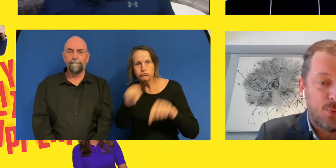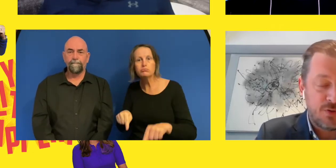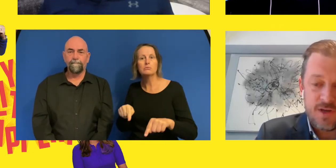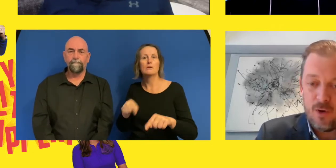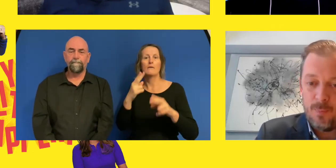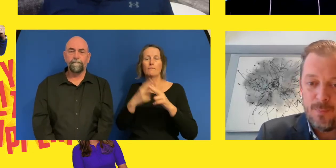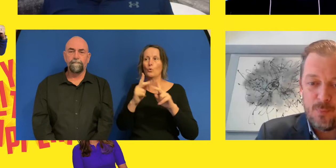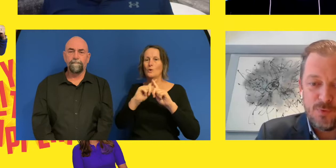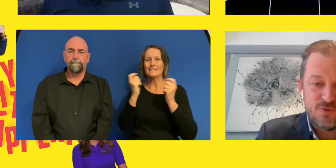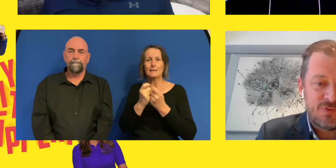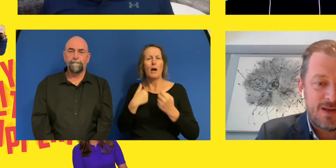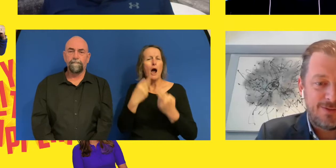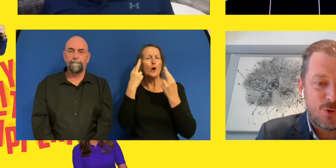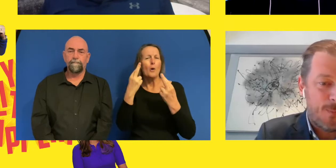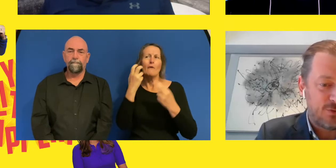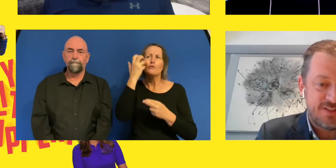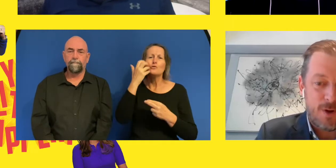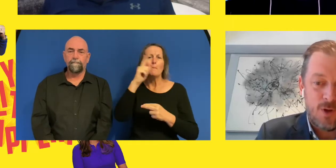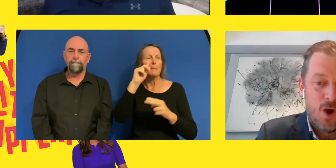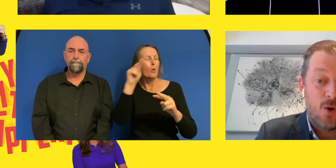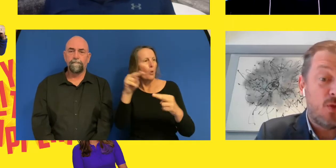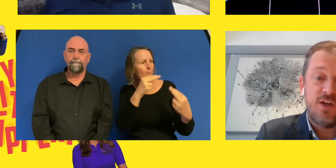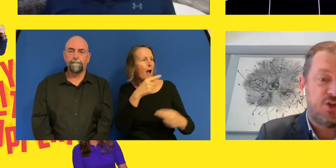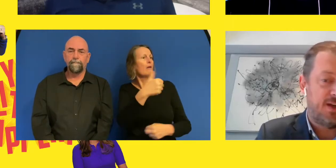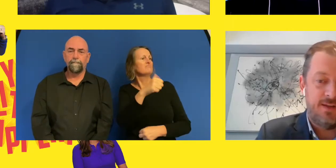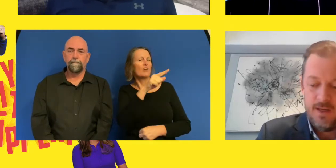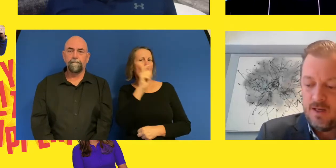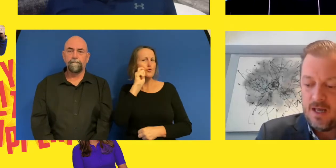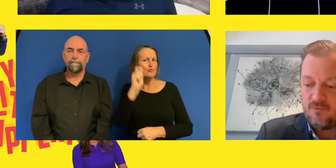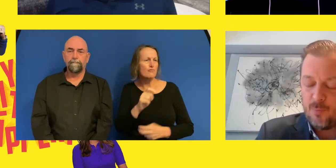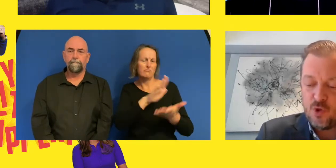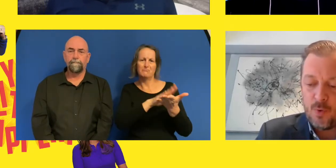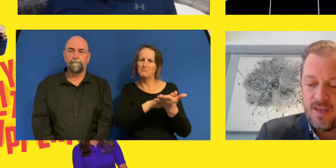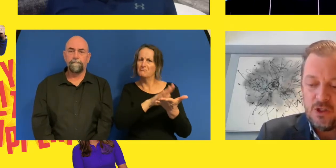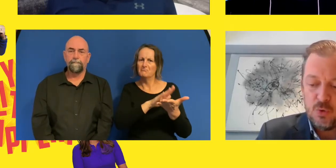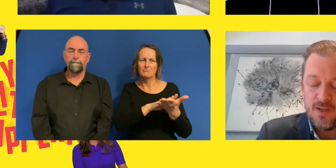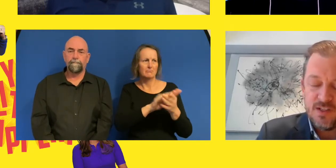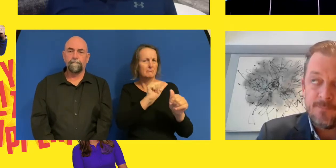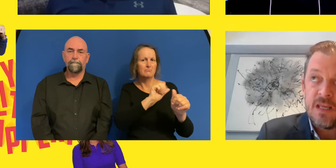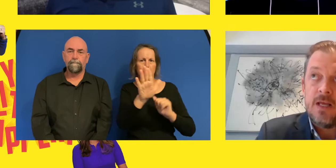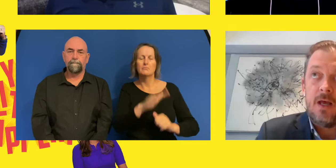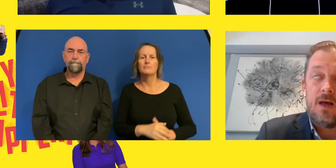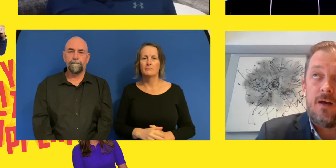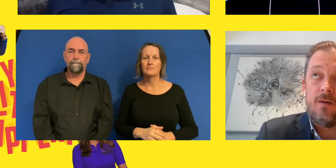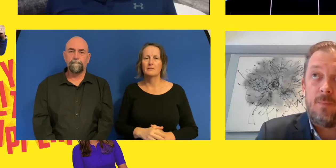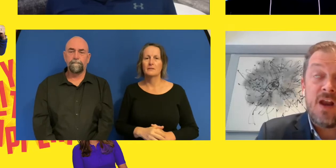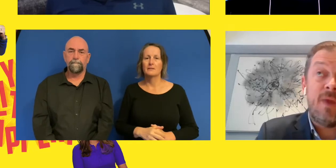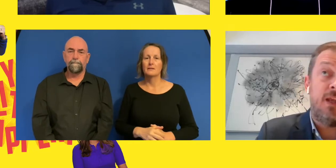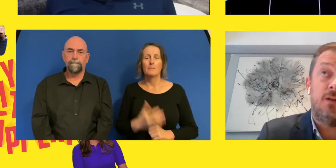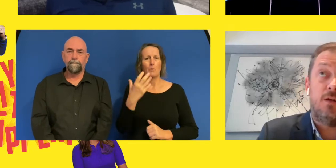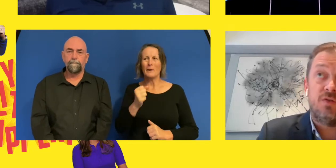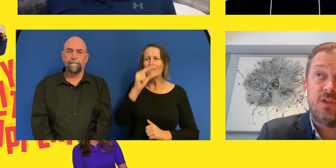write books. I hope people produce documentaries about their journey from Ukraine to Beijing. But